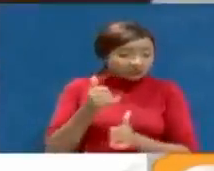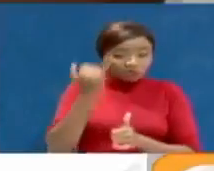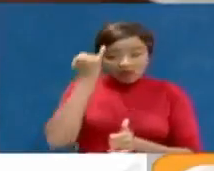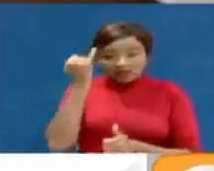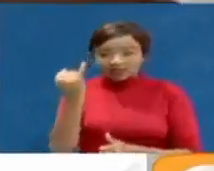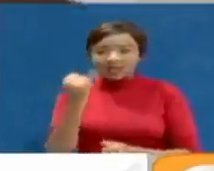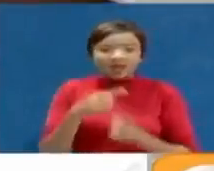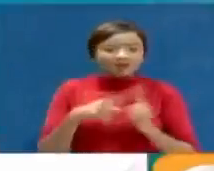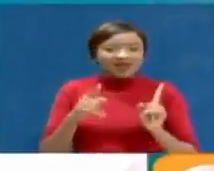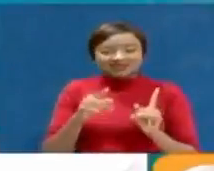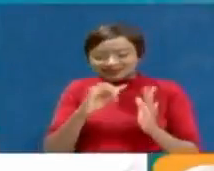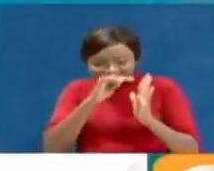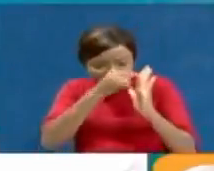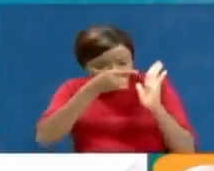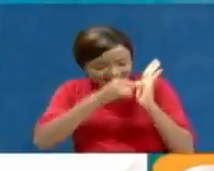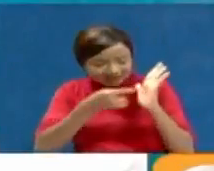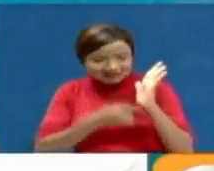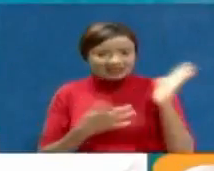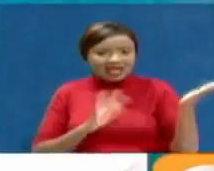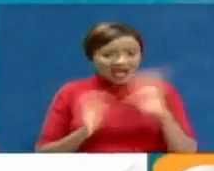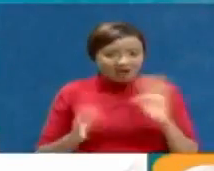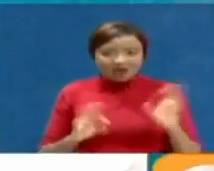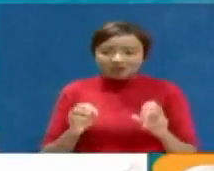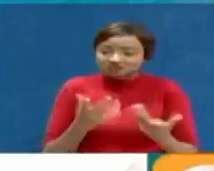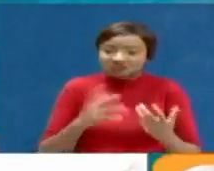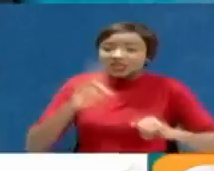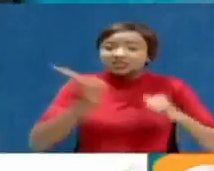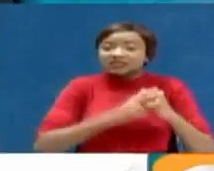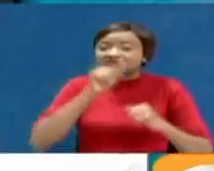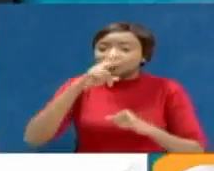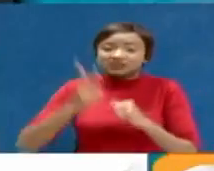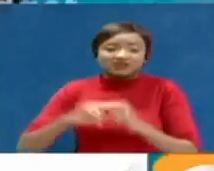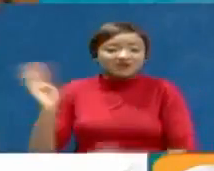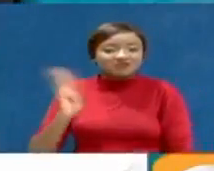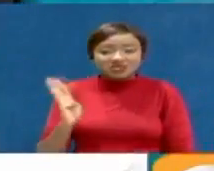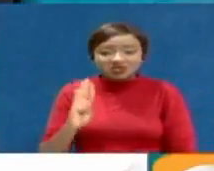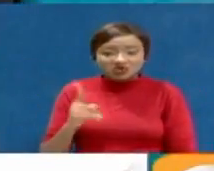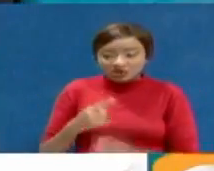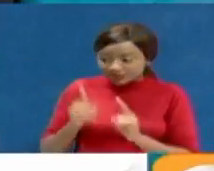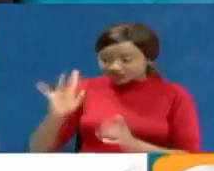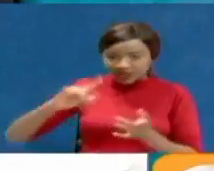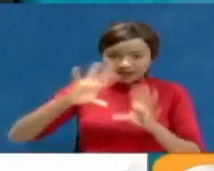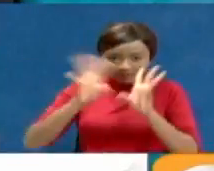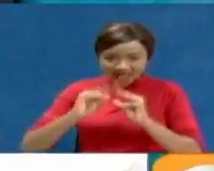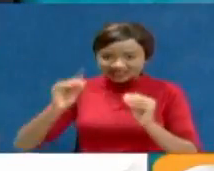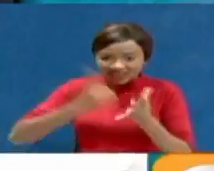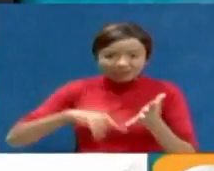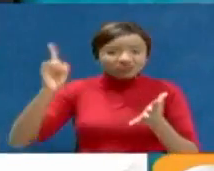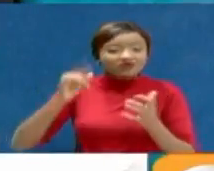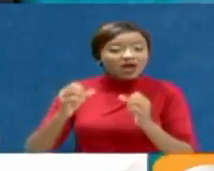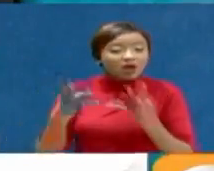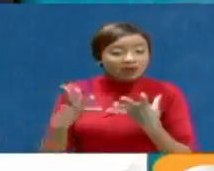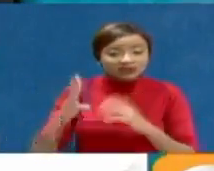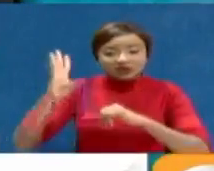is the details that are alarming. Here is a tender valued at 7.7 billion shillings. As per KEMSA's approved budget, only